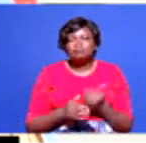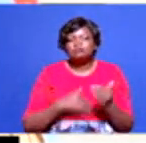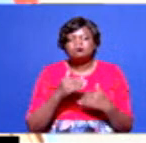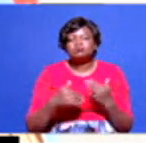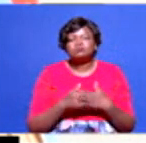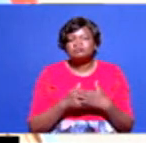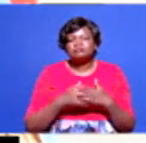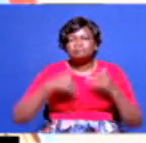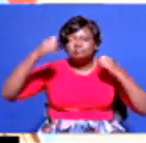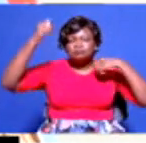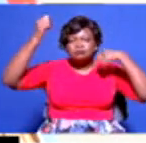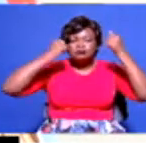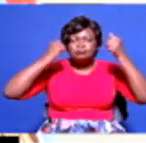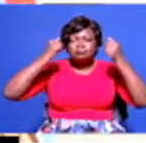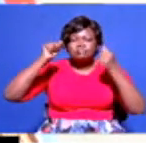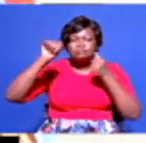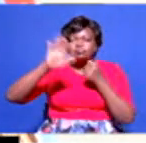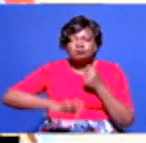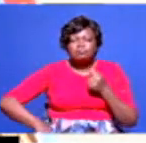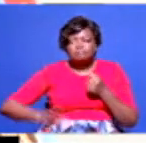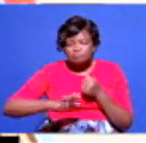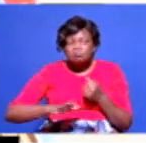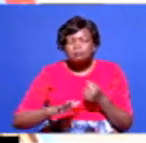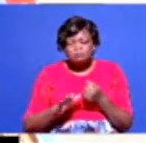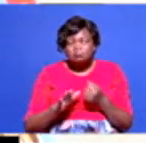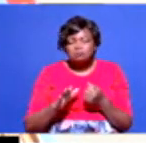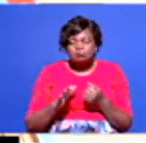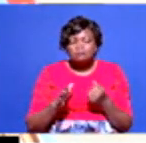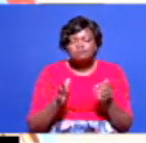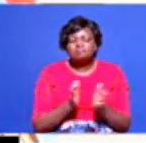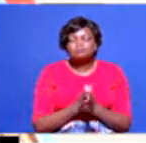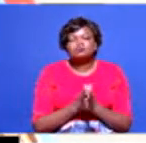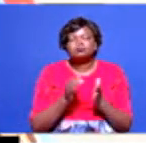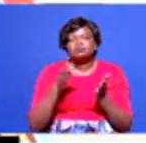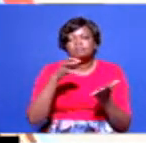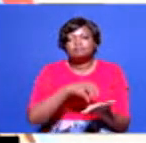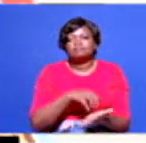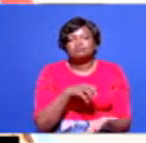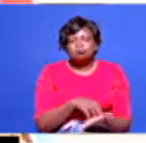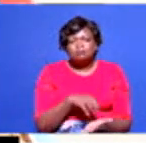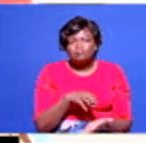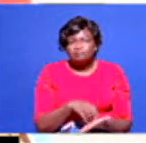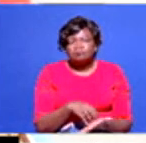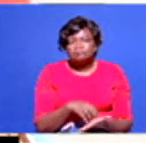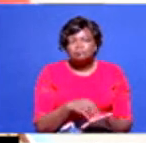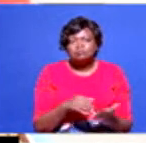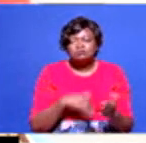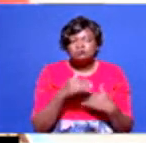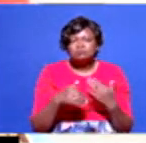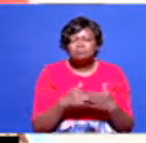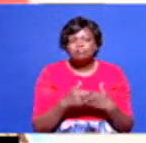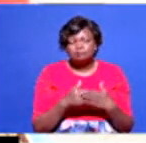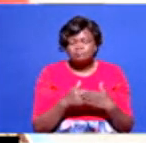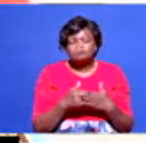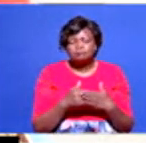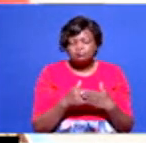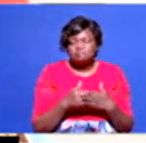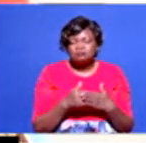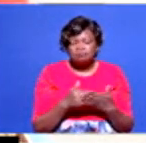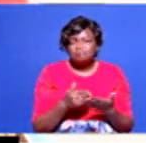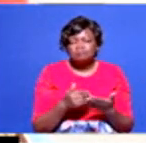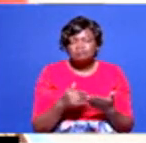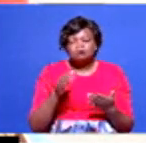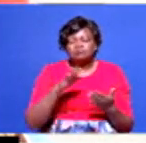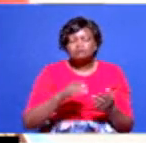military bases, posts, and stations, on all naval vessels of the Republic